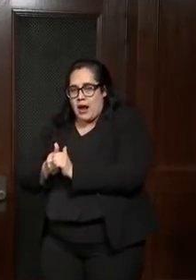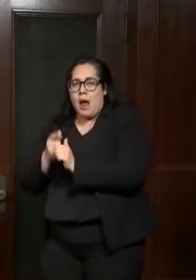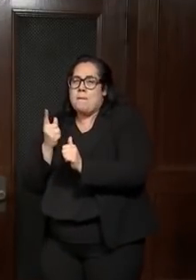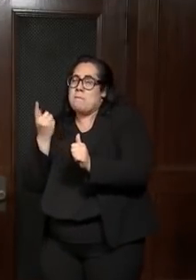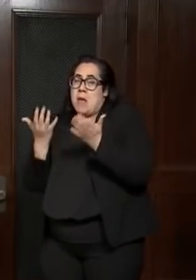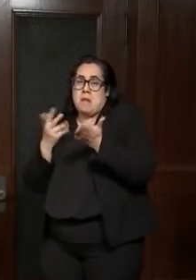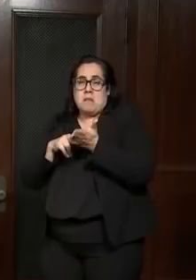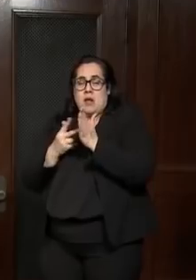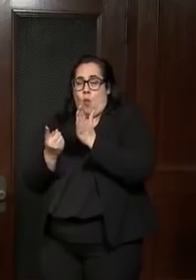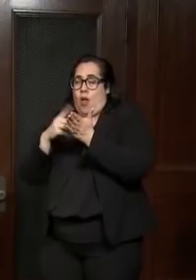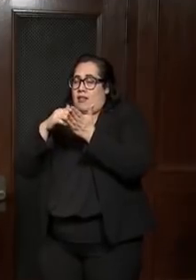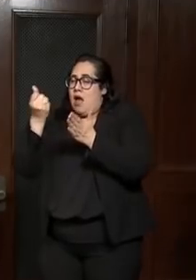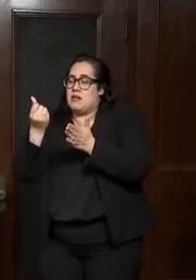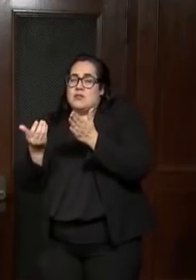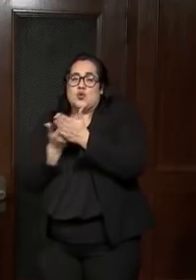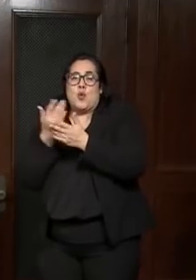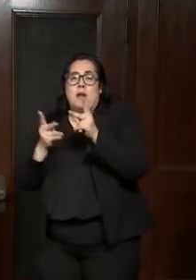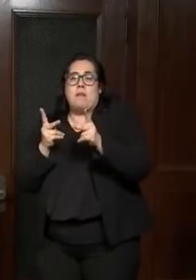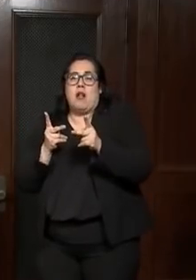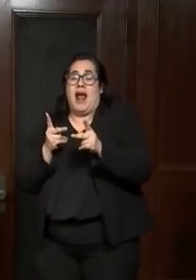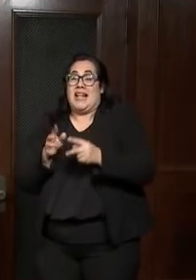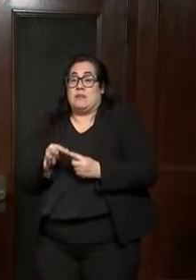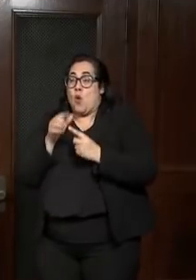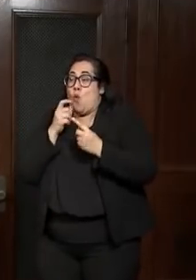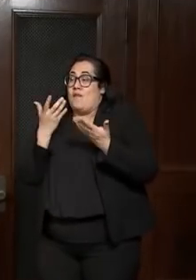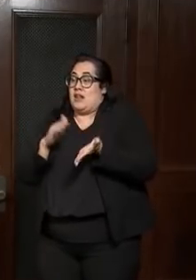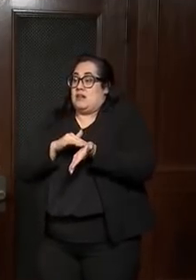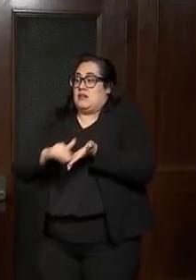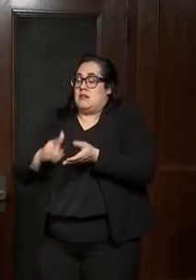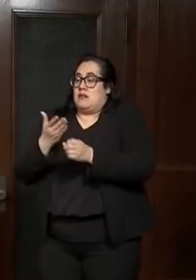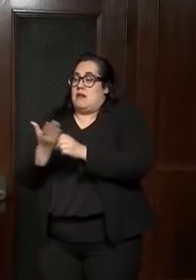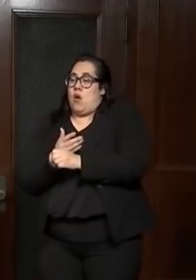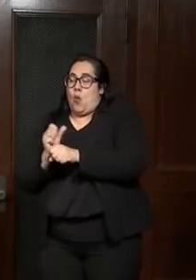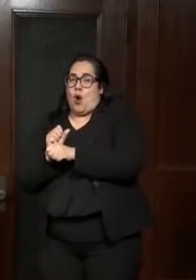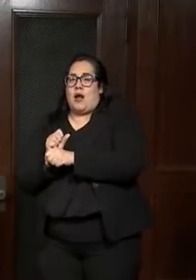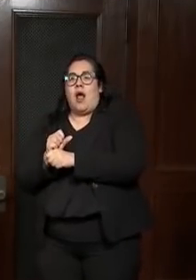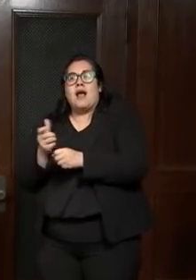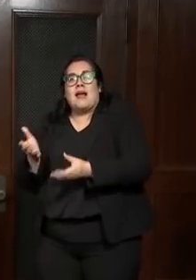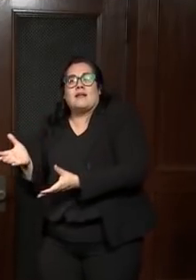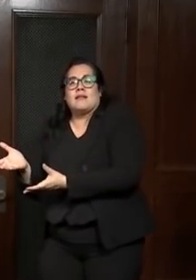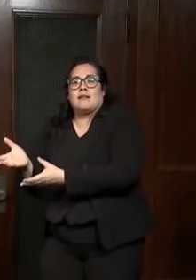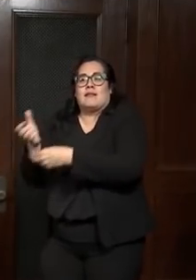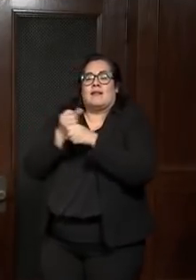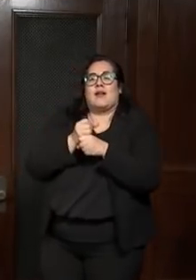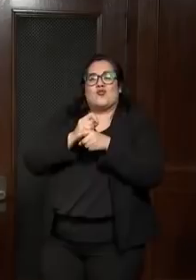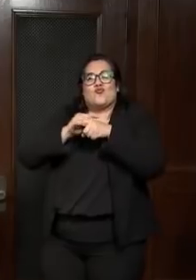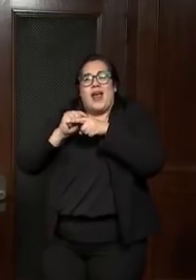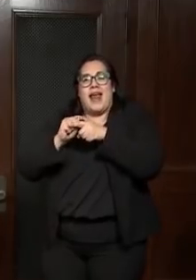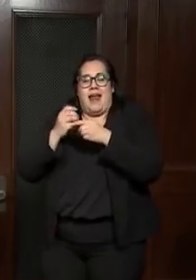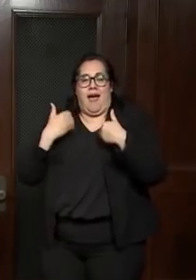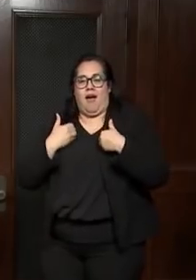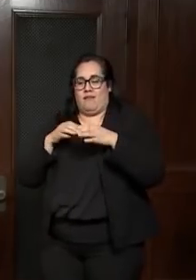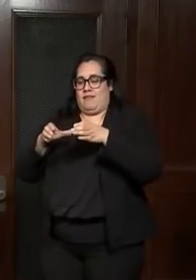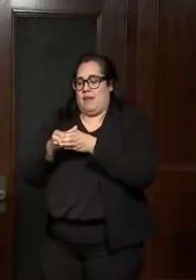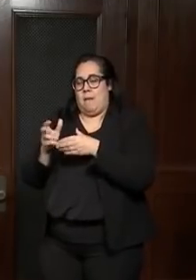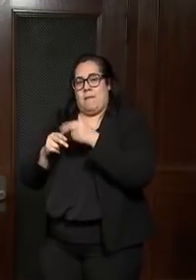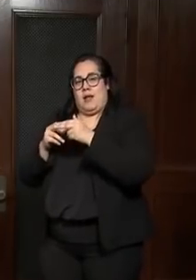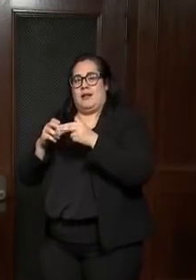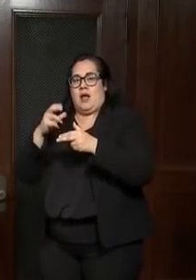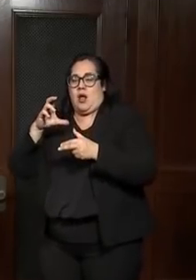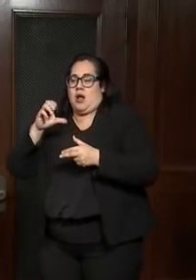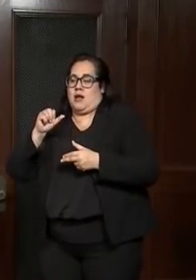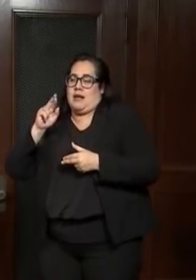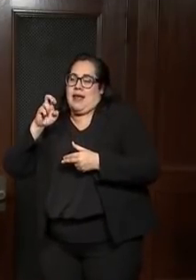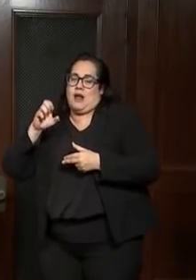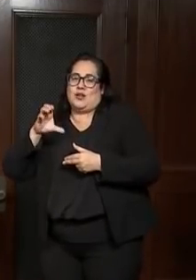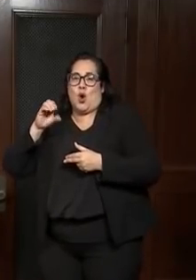of new people, and especially some of those that are out of work would be great to train, to have a kind of CARES core, as I've mentioned, to get out there and to